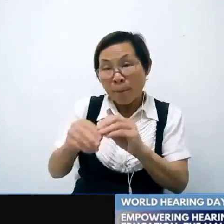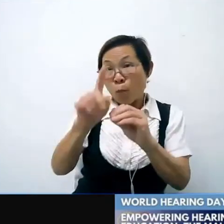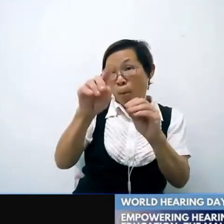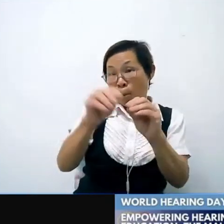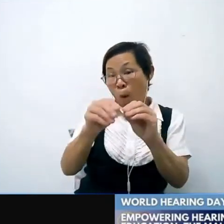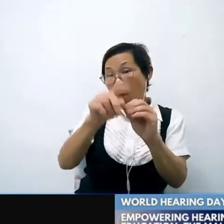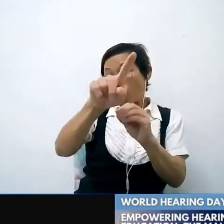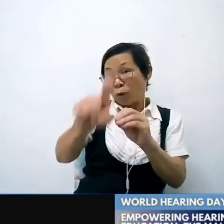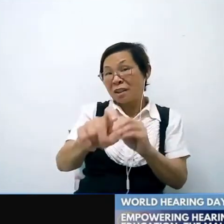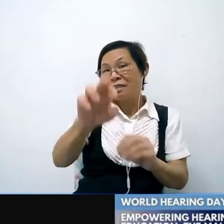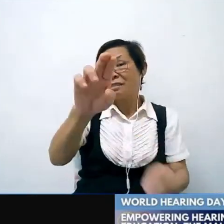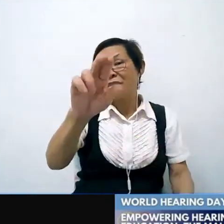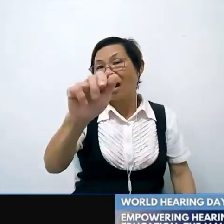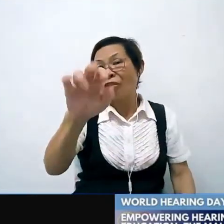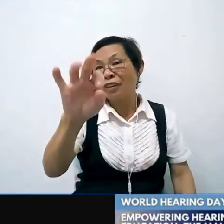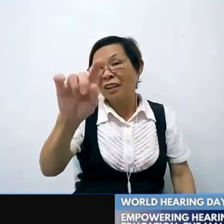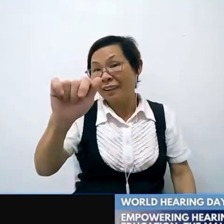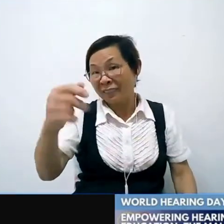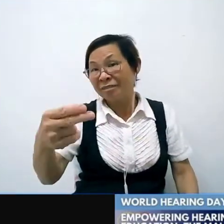Pro Rafida.